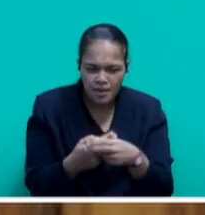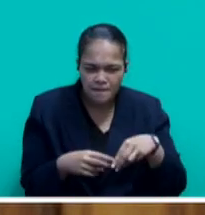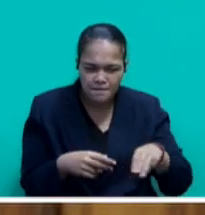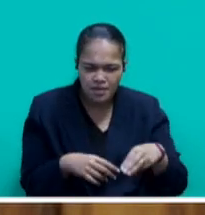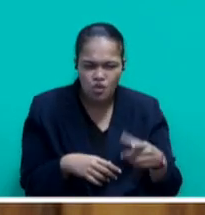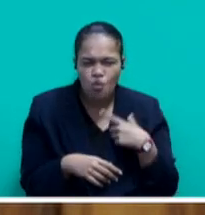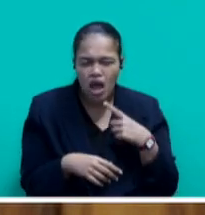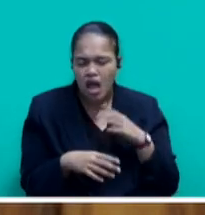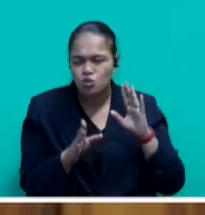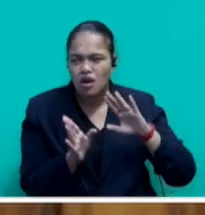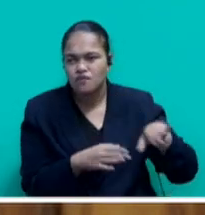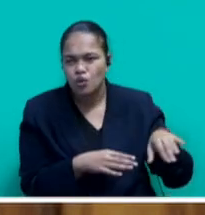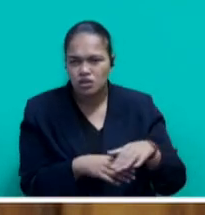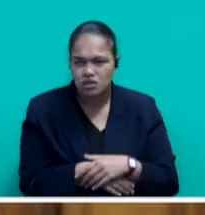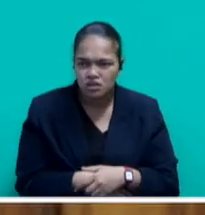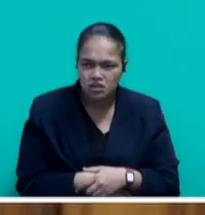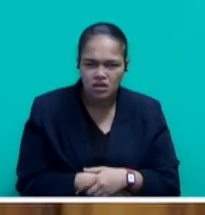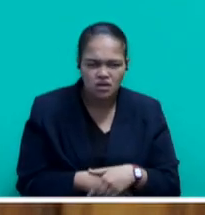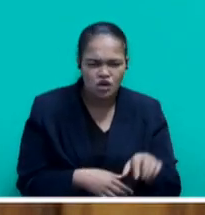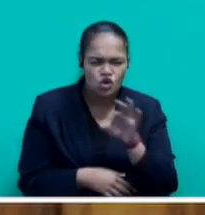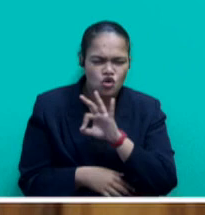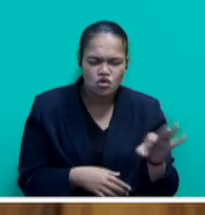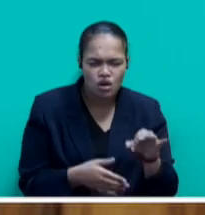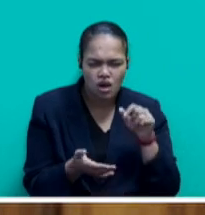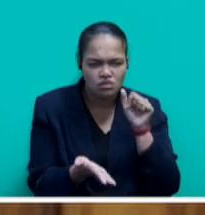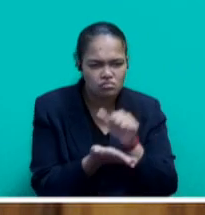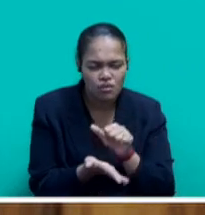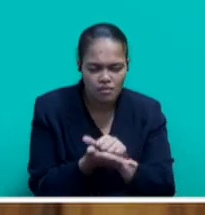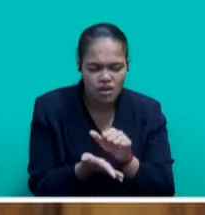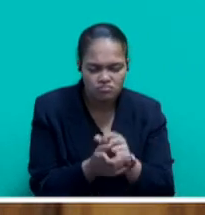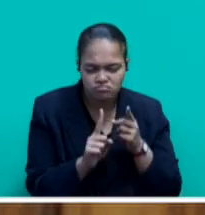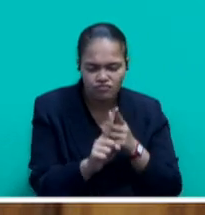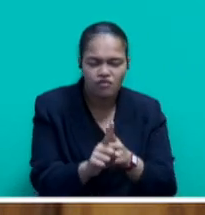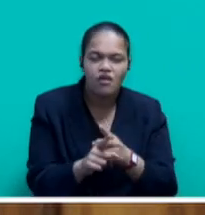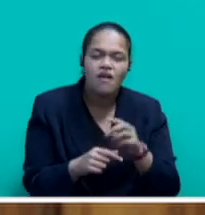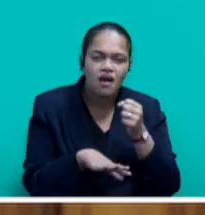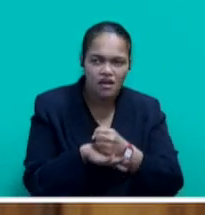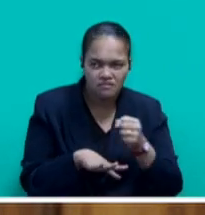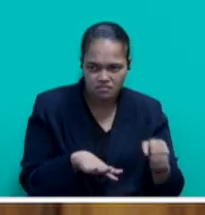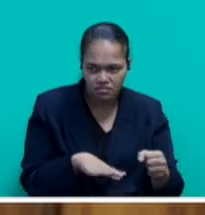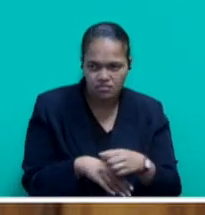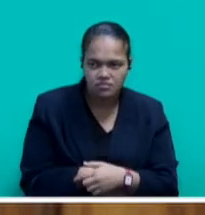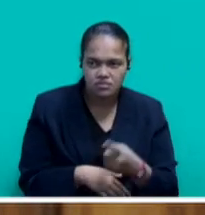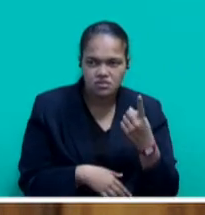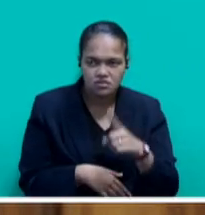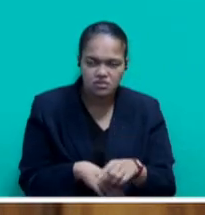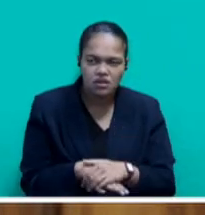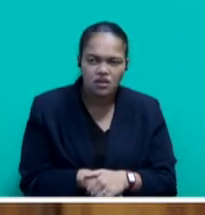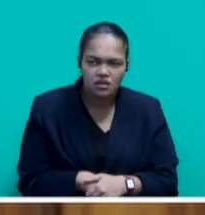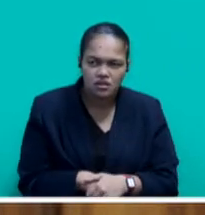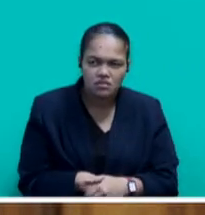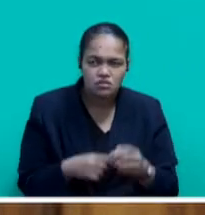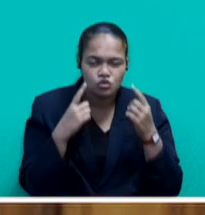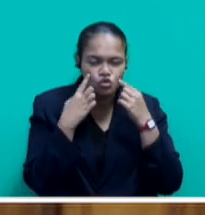to avoid being accused of disloyalty to government. Order. In effect, the absence of sound analysis